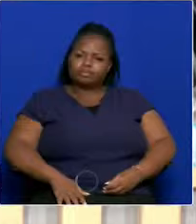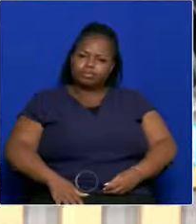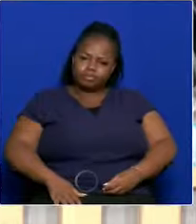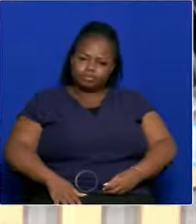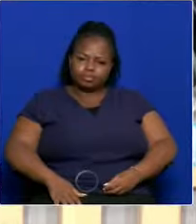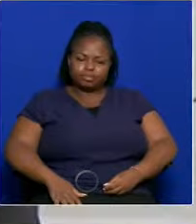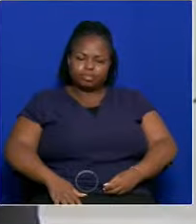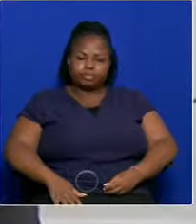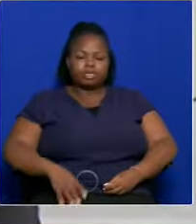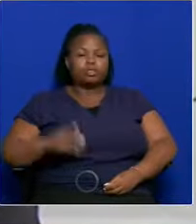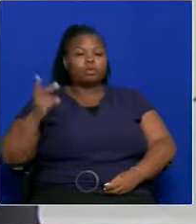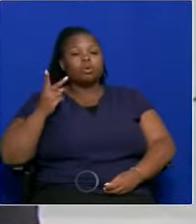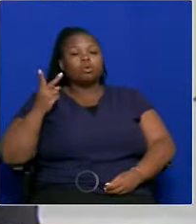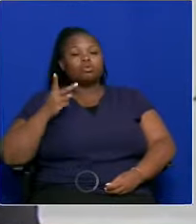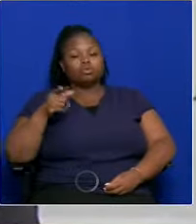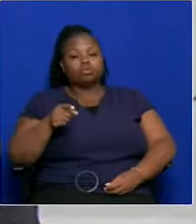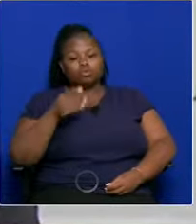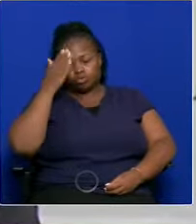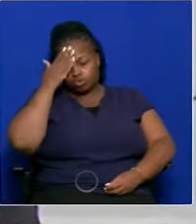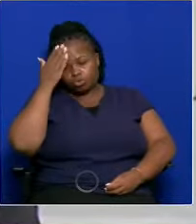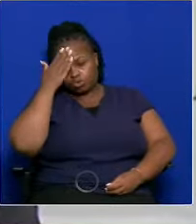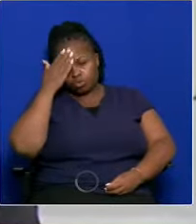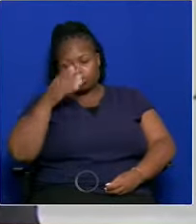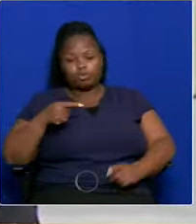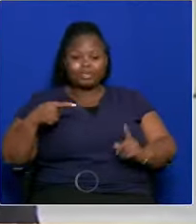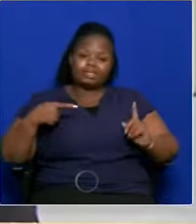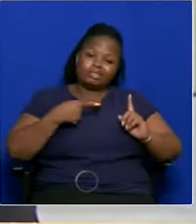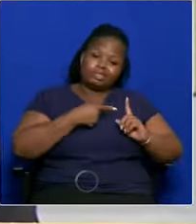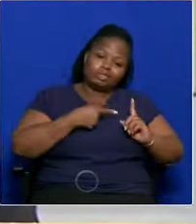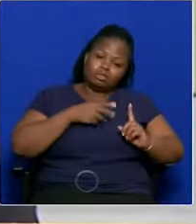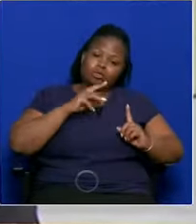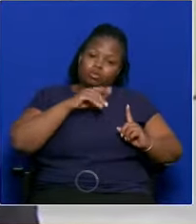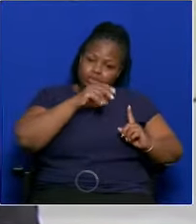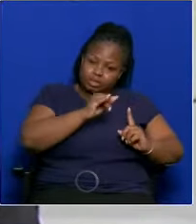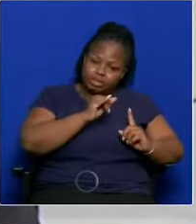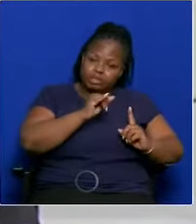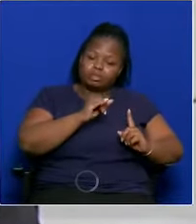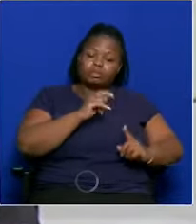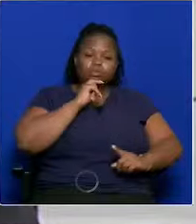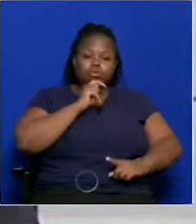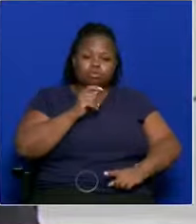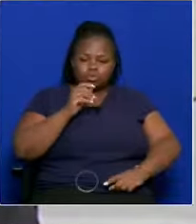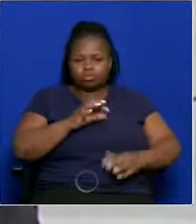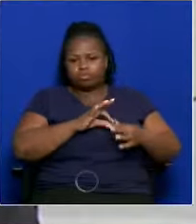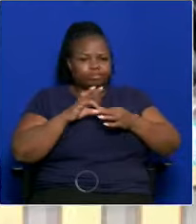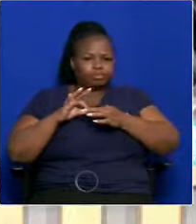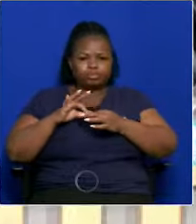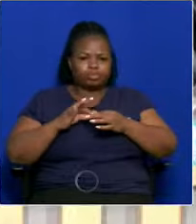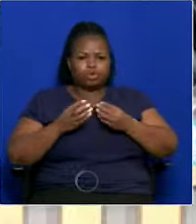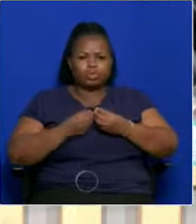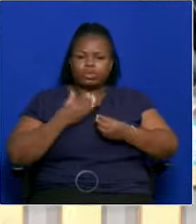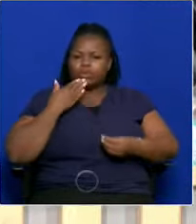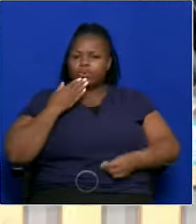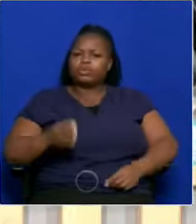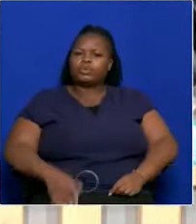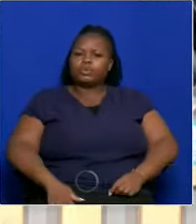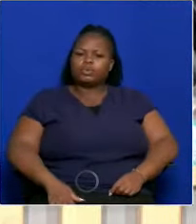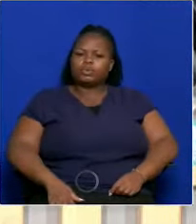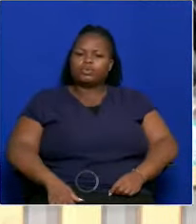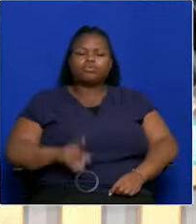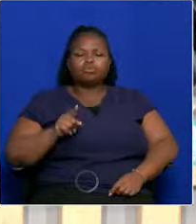you knew who Sergeant Nkosi is close to. You are aware of